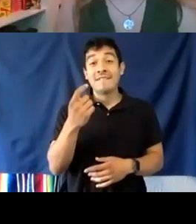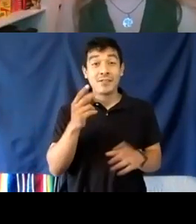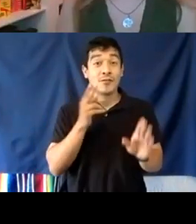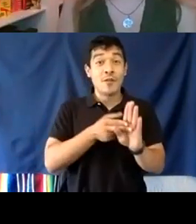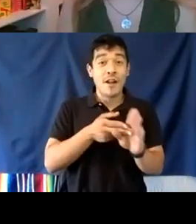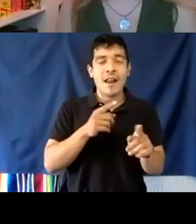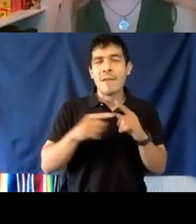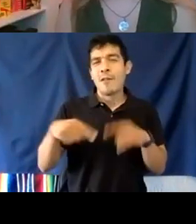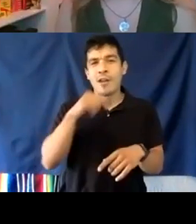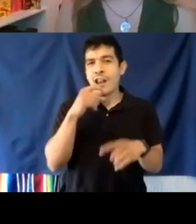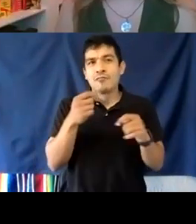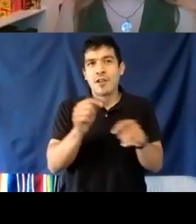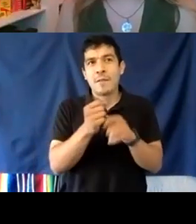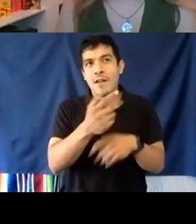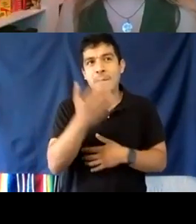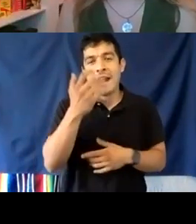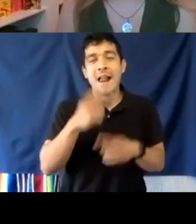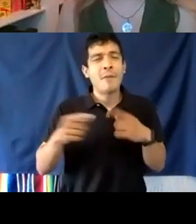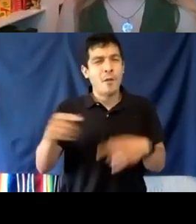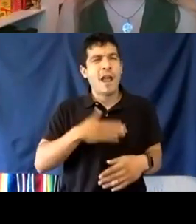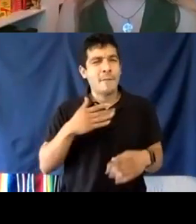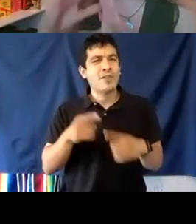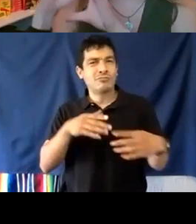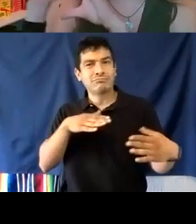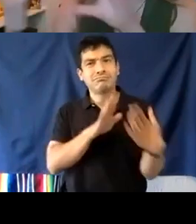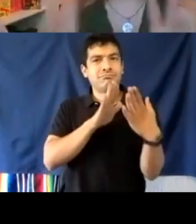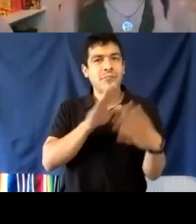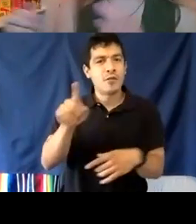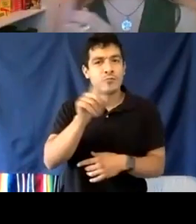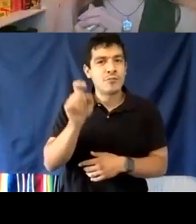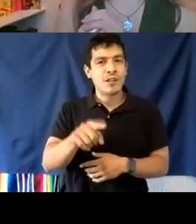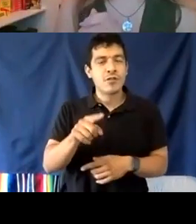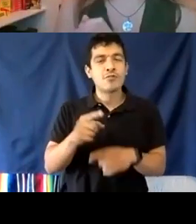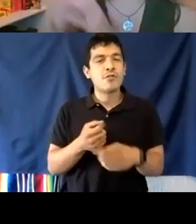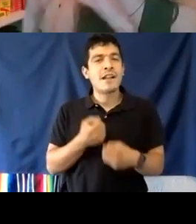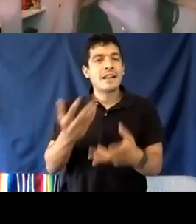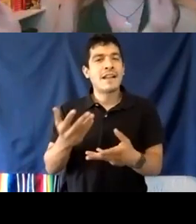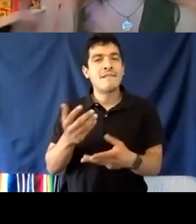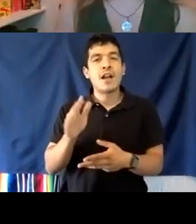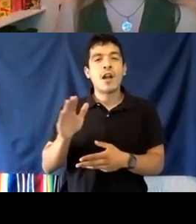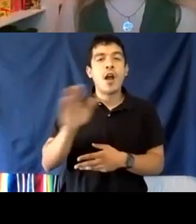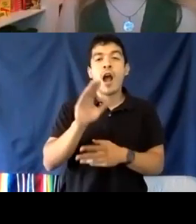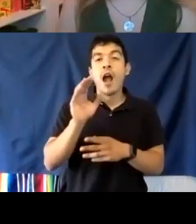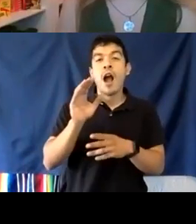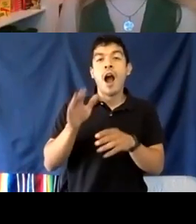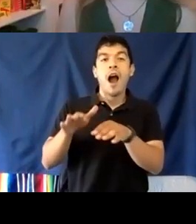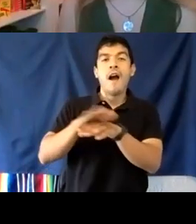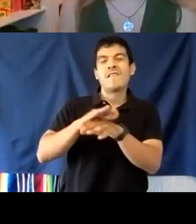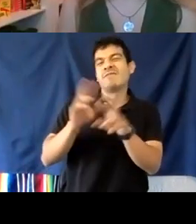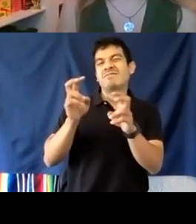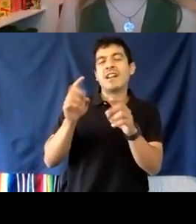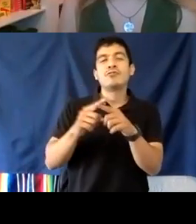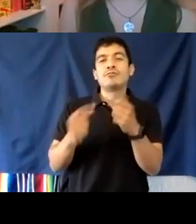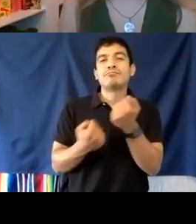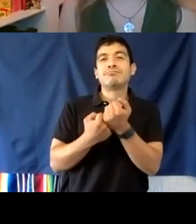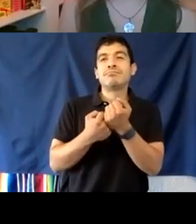but we're happy to take on those heated questions to give sort of cover to filmmakers who can't have those inconvenient